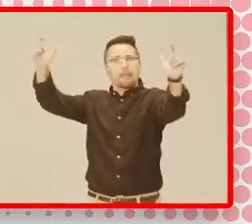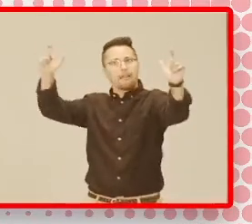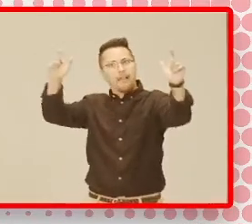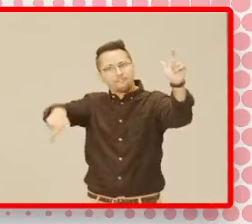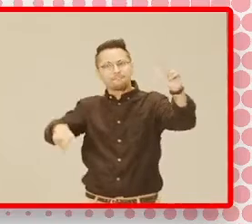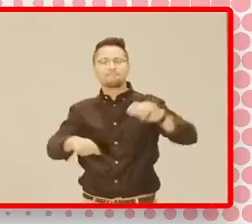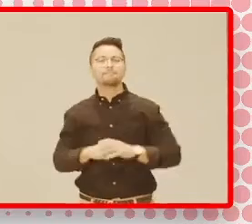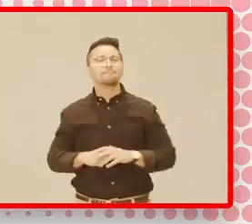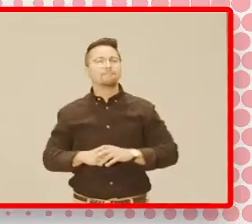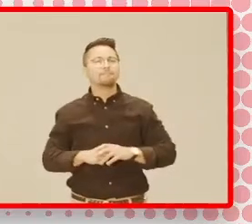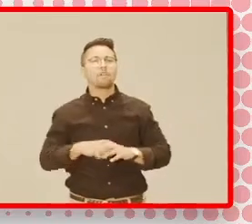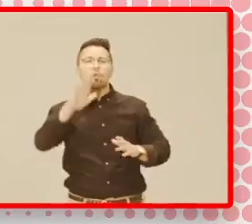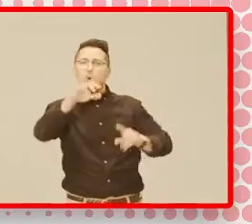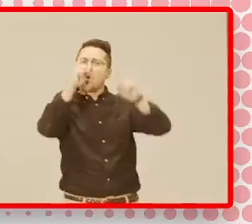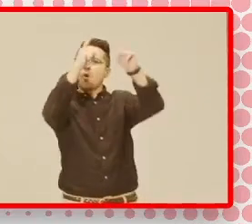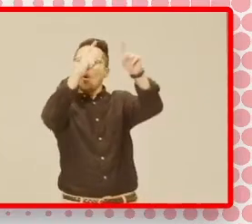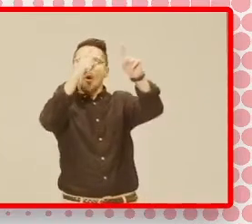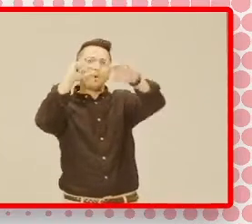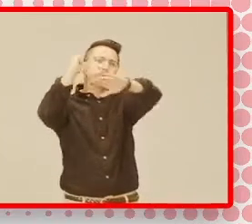Set a big goal.